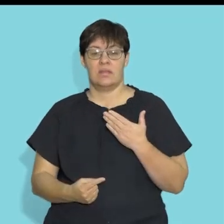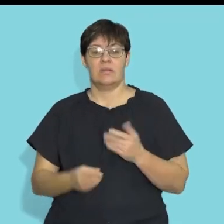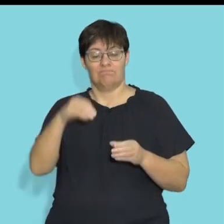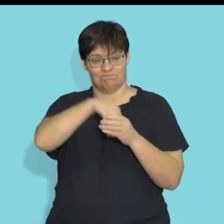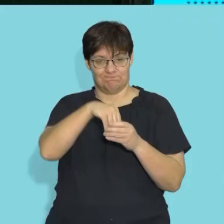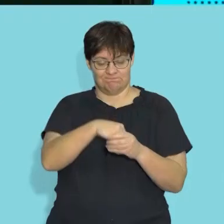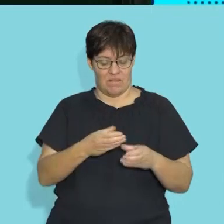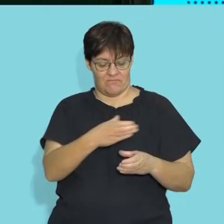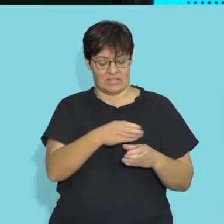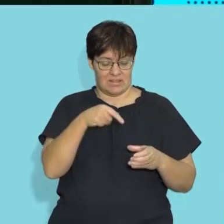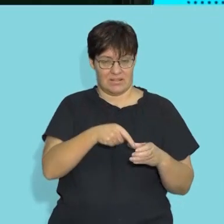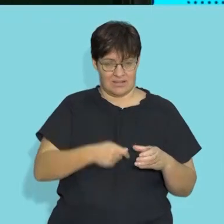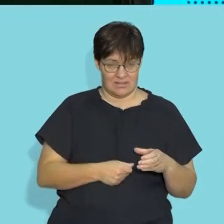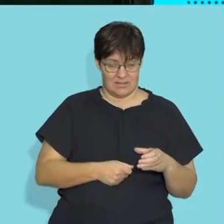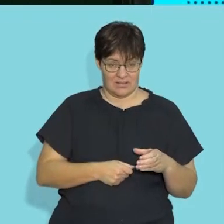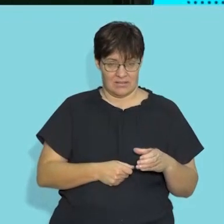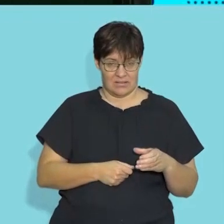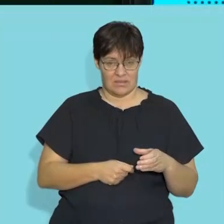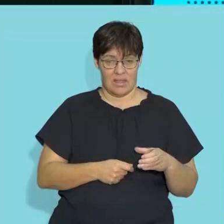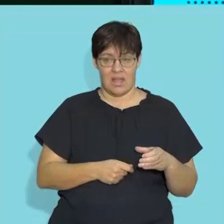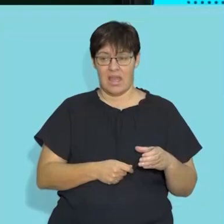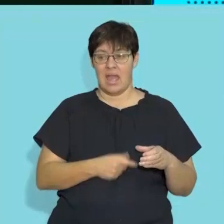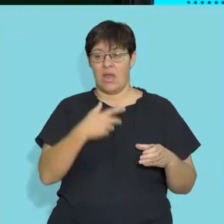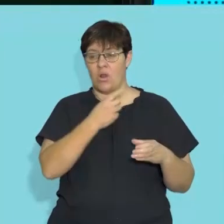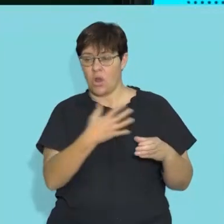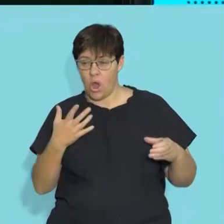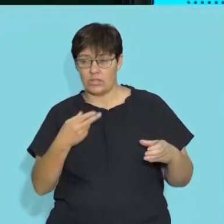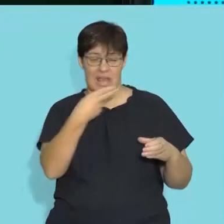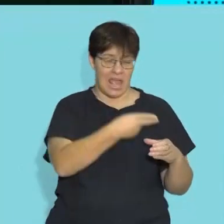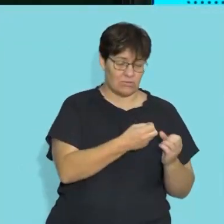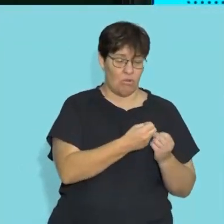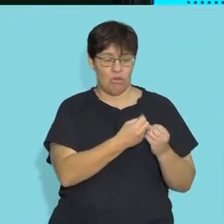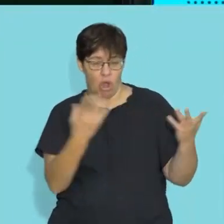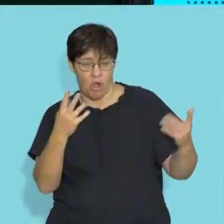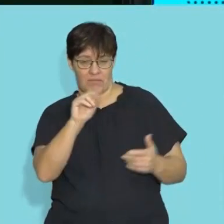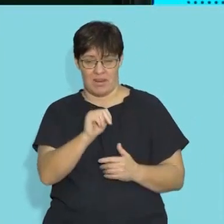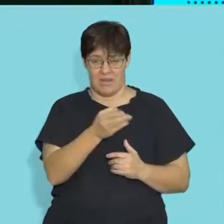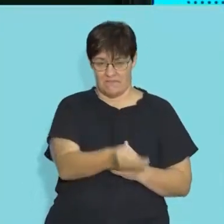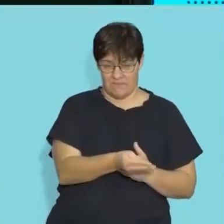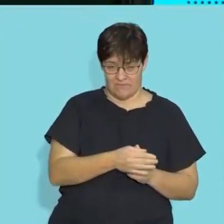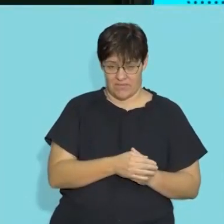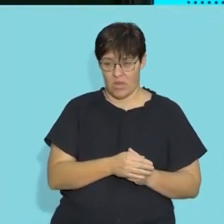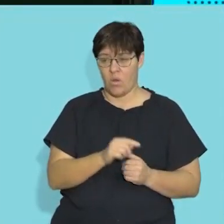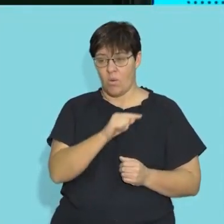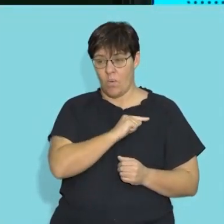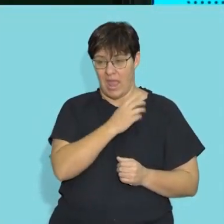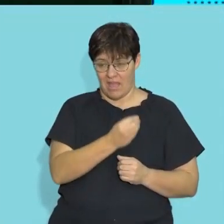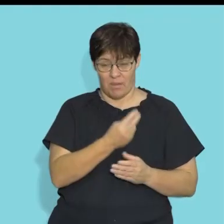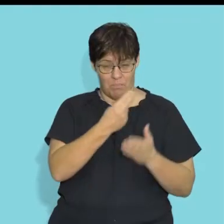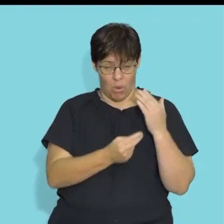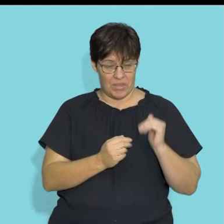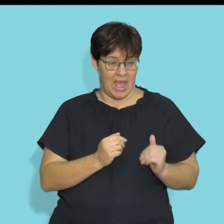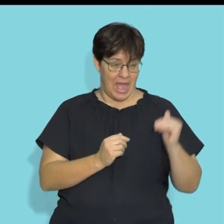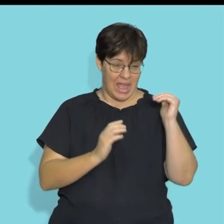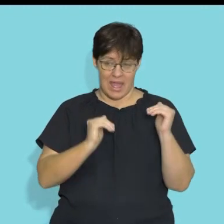in the vessel. So we have lots of nitrogen and lots of hydrogen. And because we have lots of hydrogen and